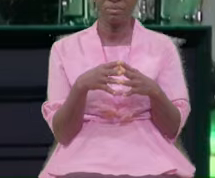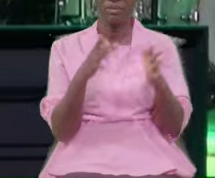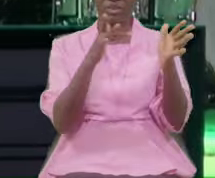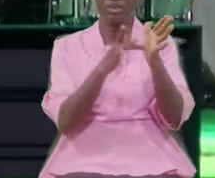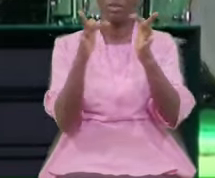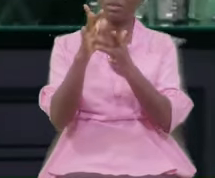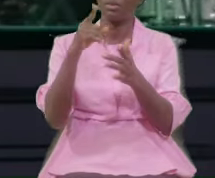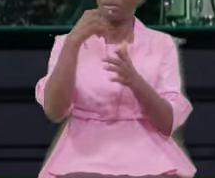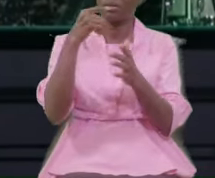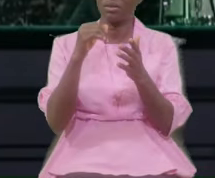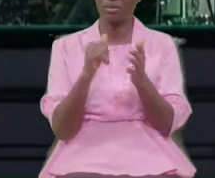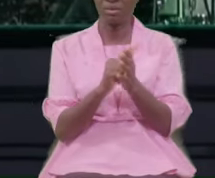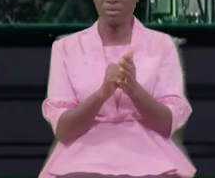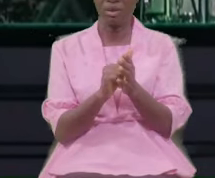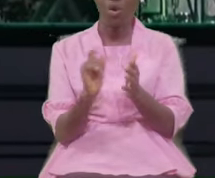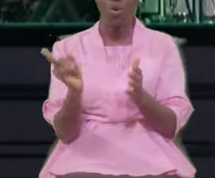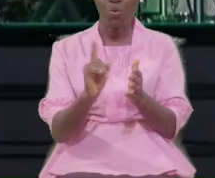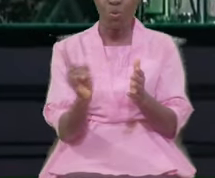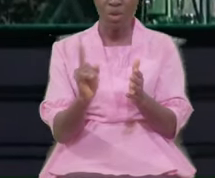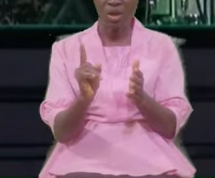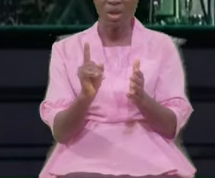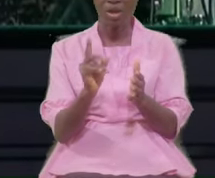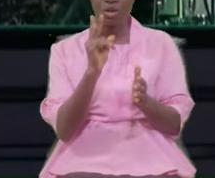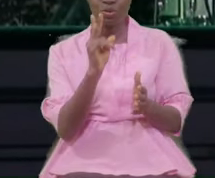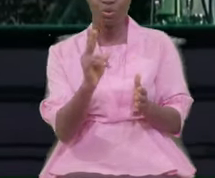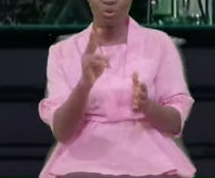you three gathered in my name